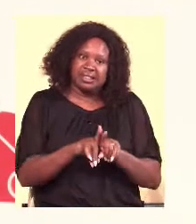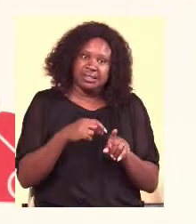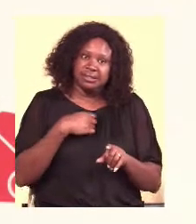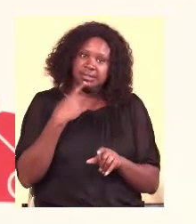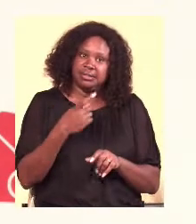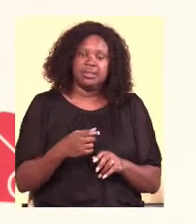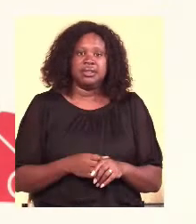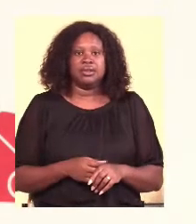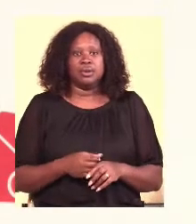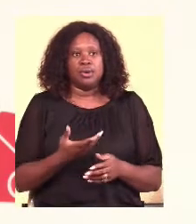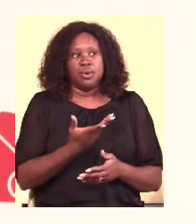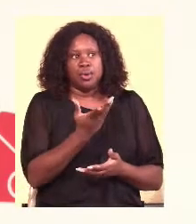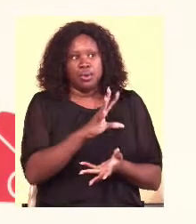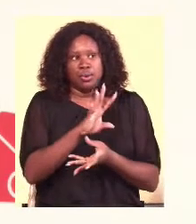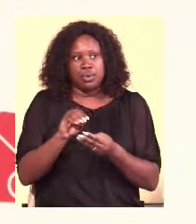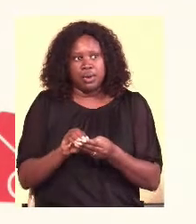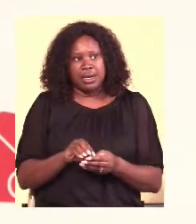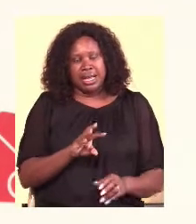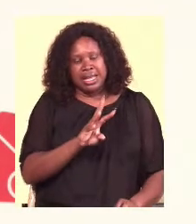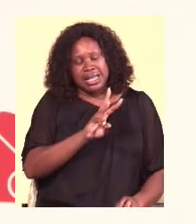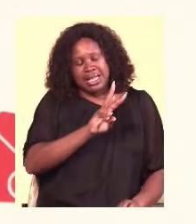are altogether